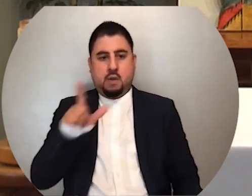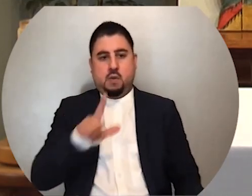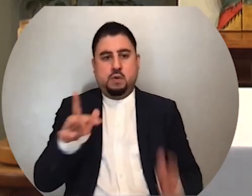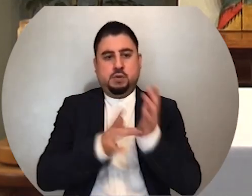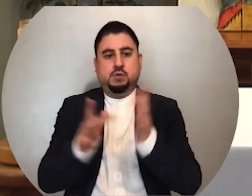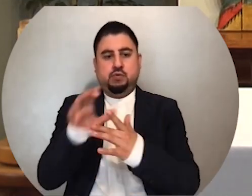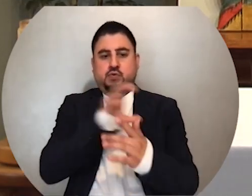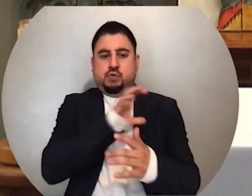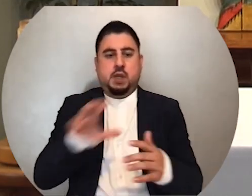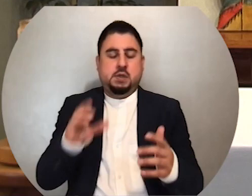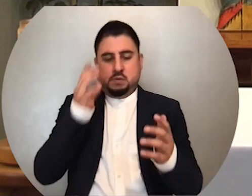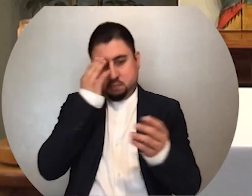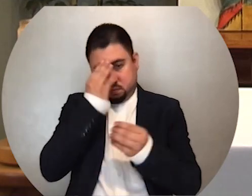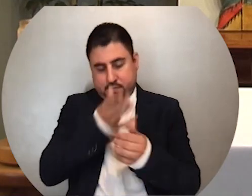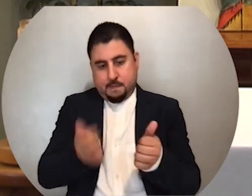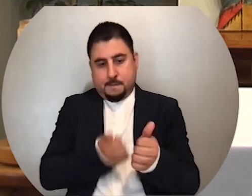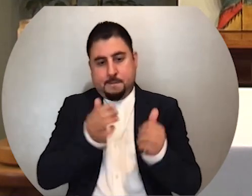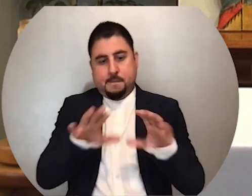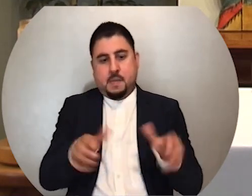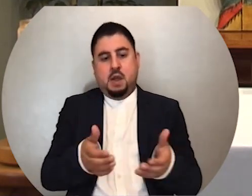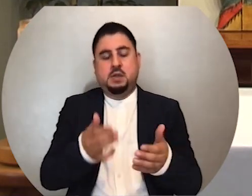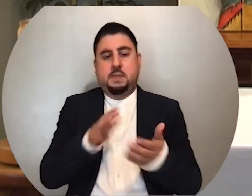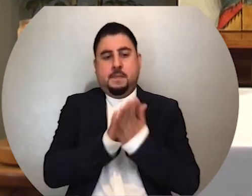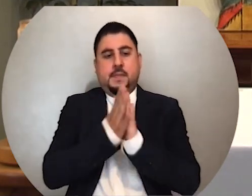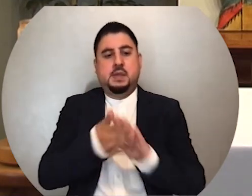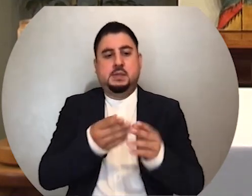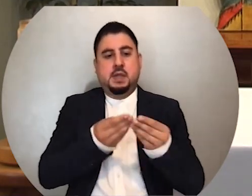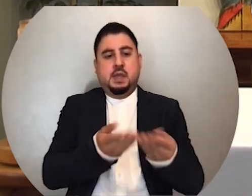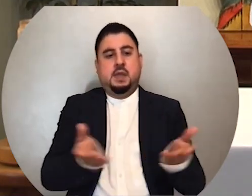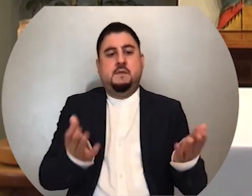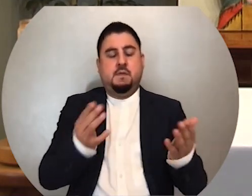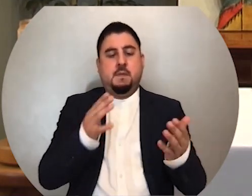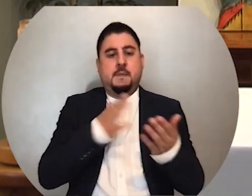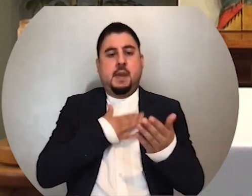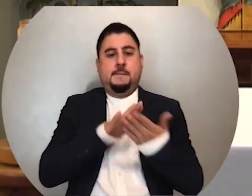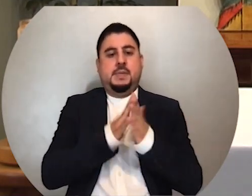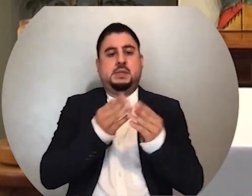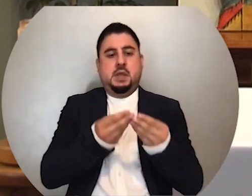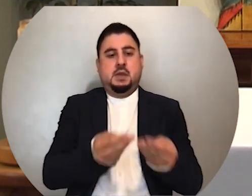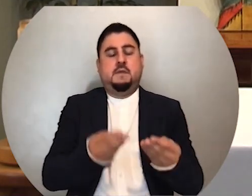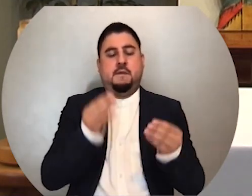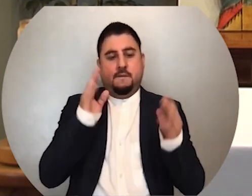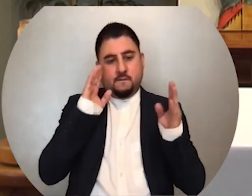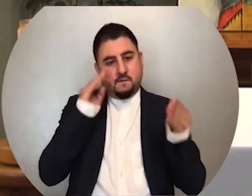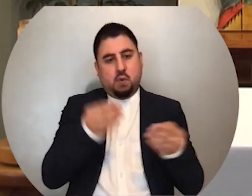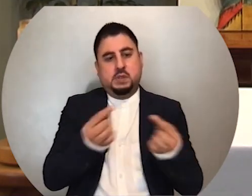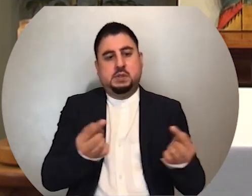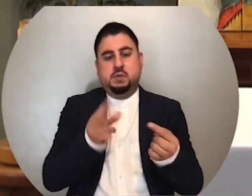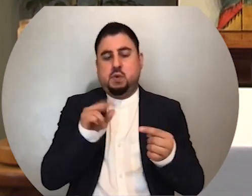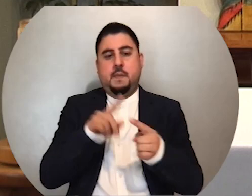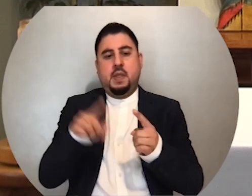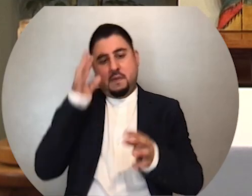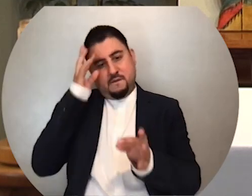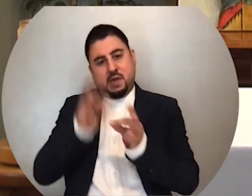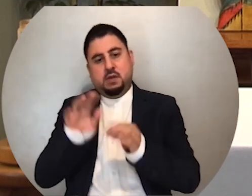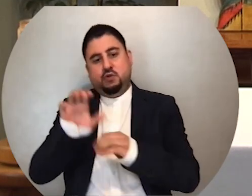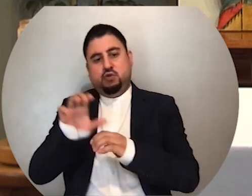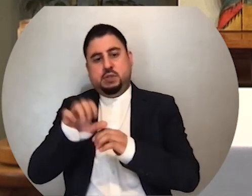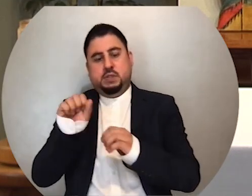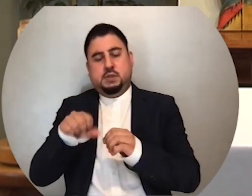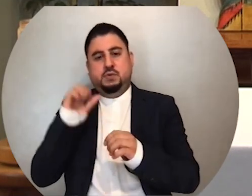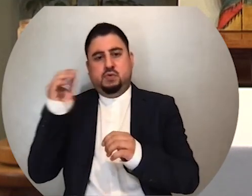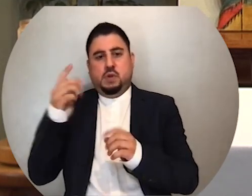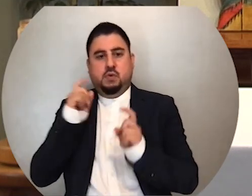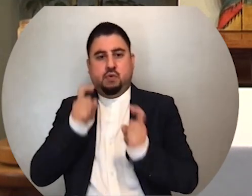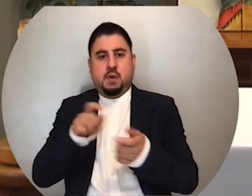Lord Jesus Christ, who said to your apostles, Peace I leave you, my peace I give you, look not on our sins, but on the faith of your church,